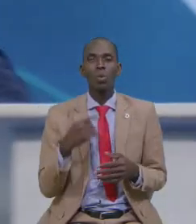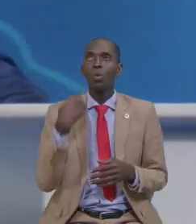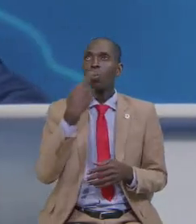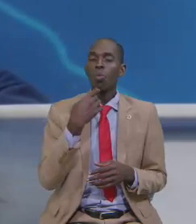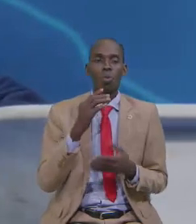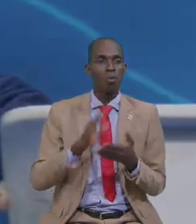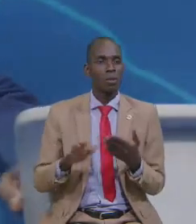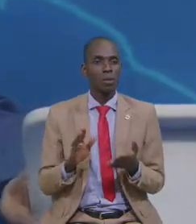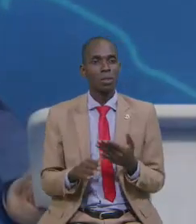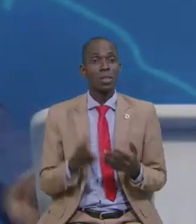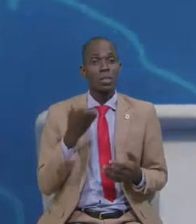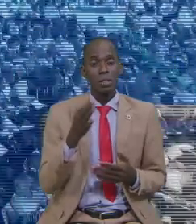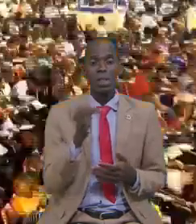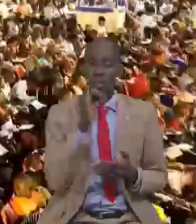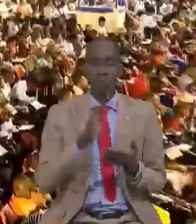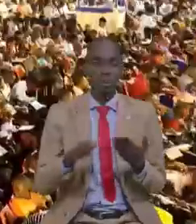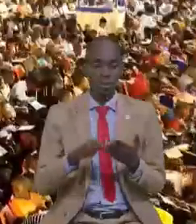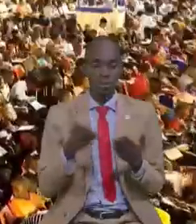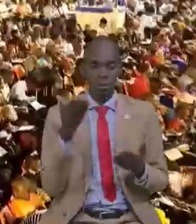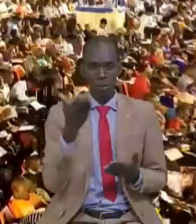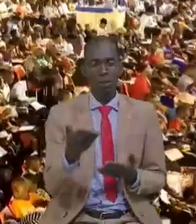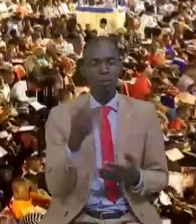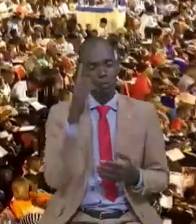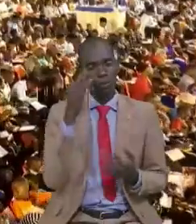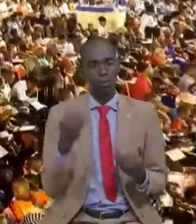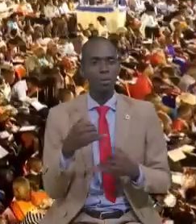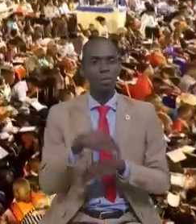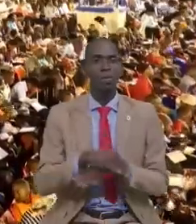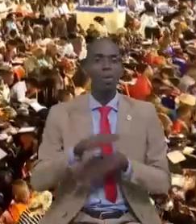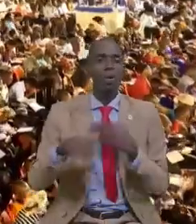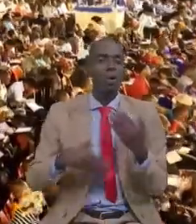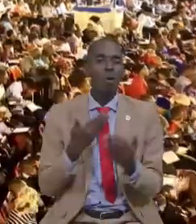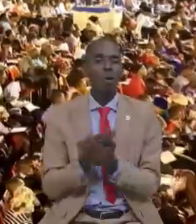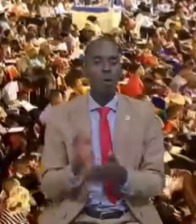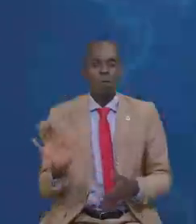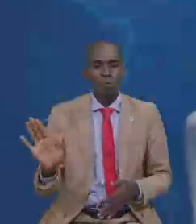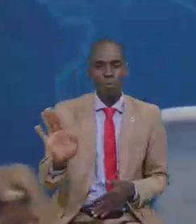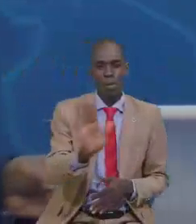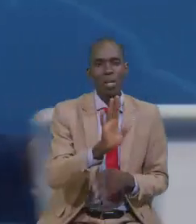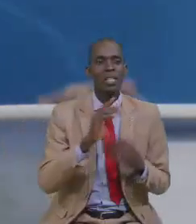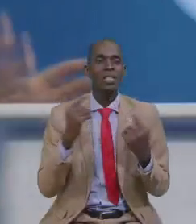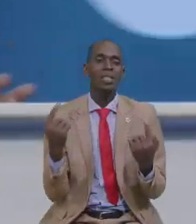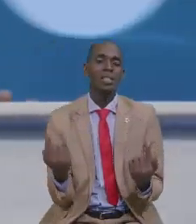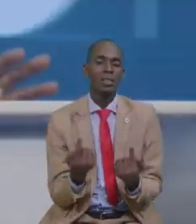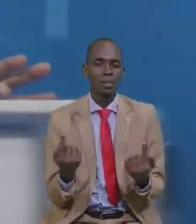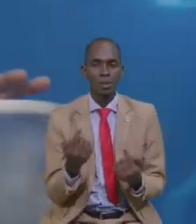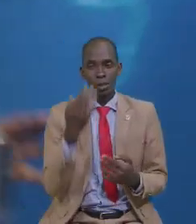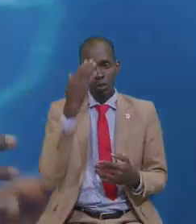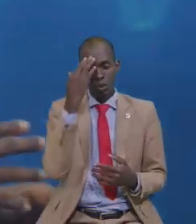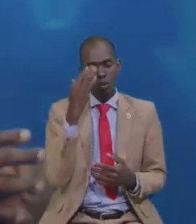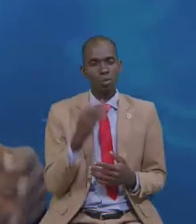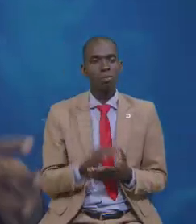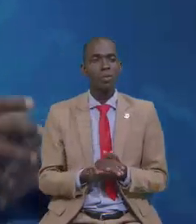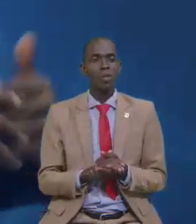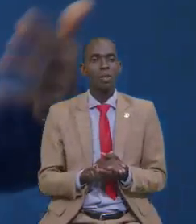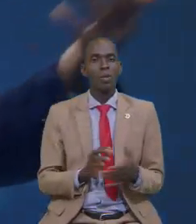There's forgiveness here tonight. All thine iniquities. You know, sometimes when we mention,